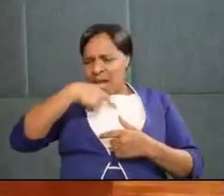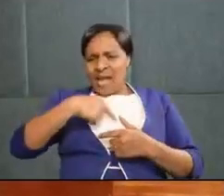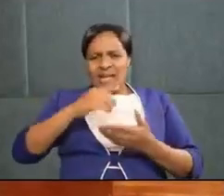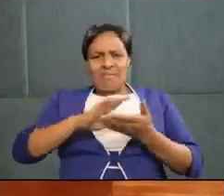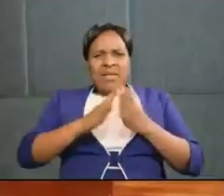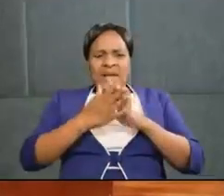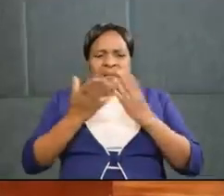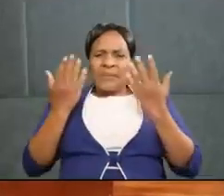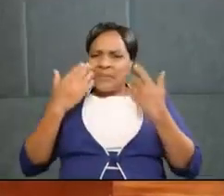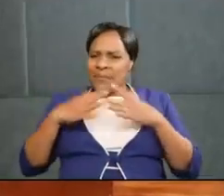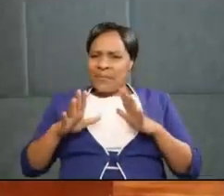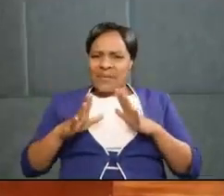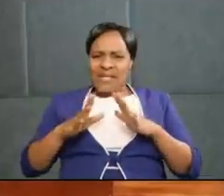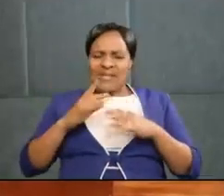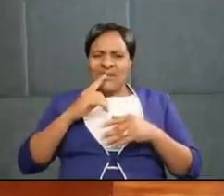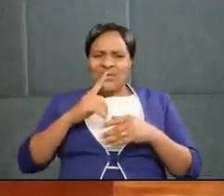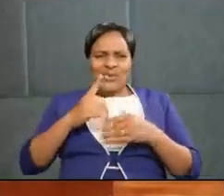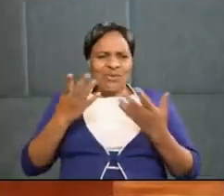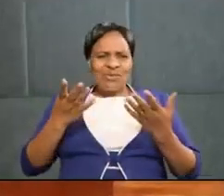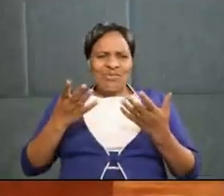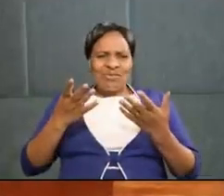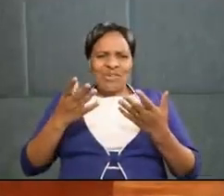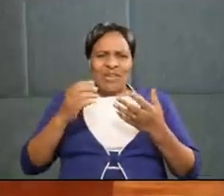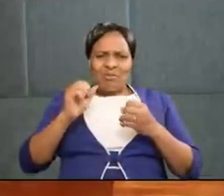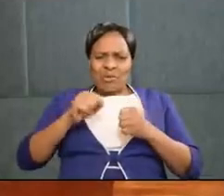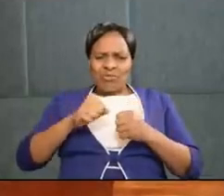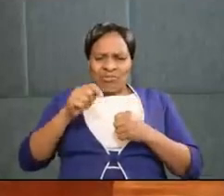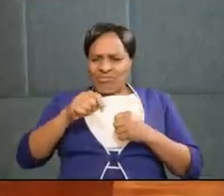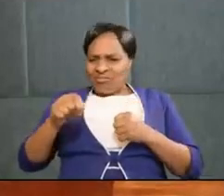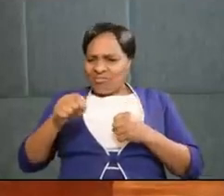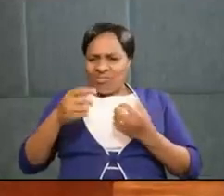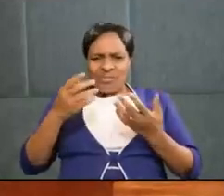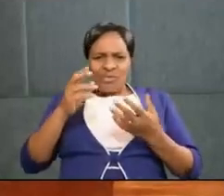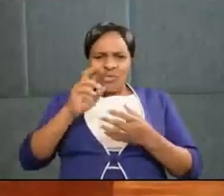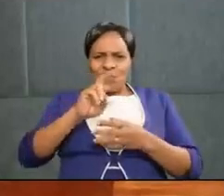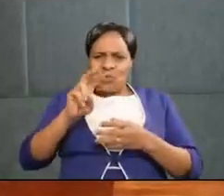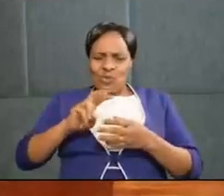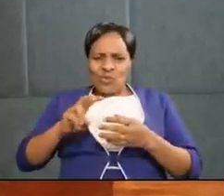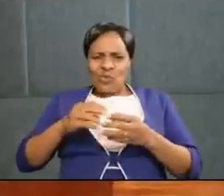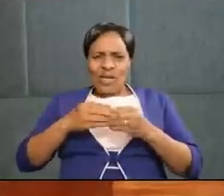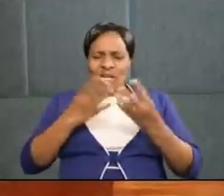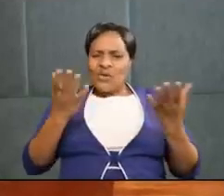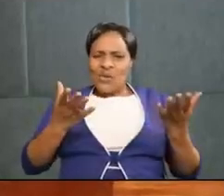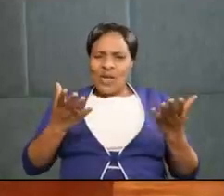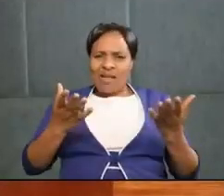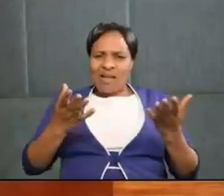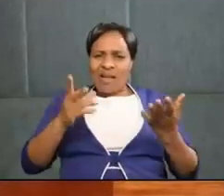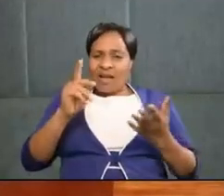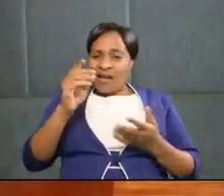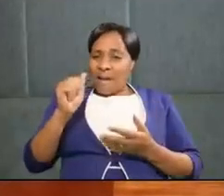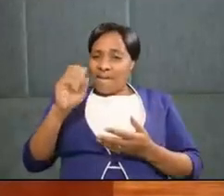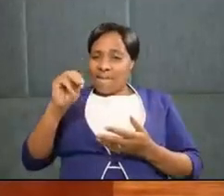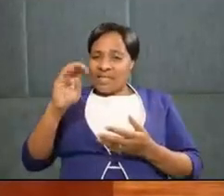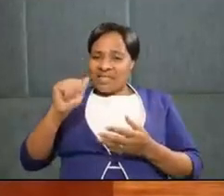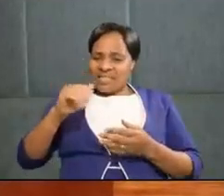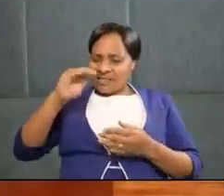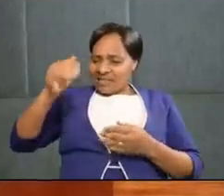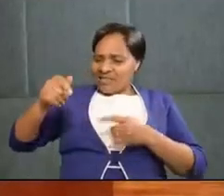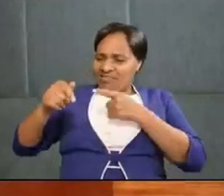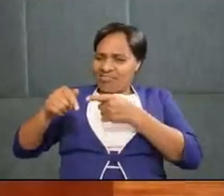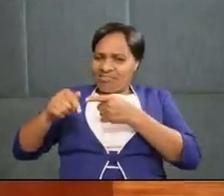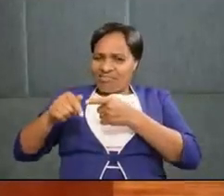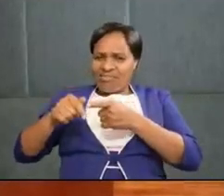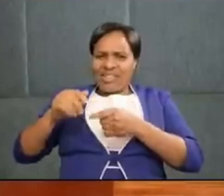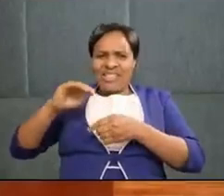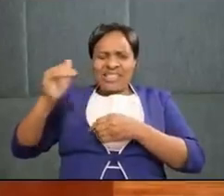bright light, so my companions took me by the hand and led me to Damascus. In that city was a man